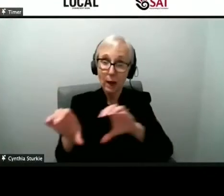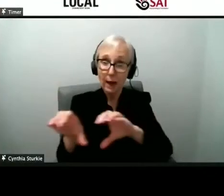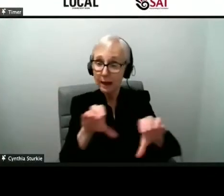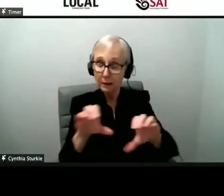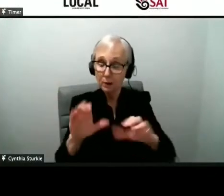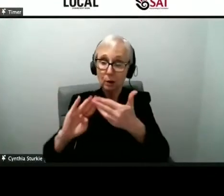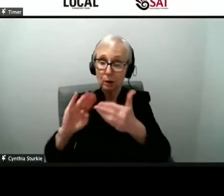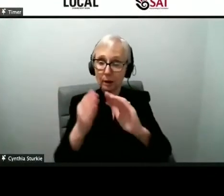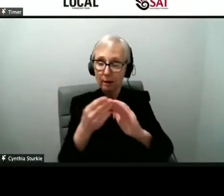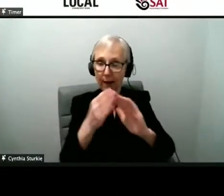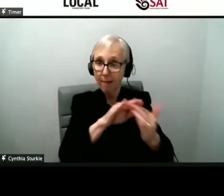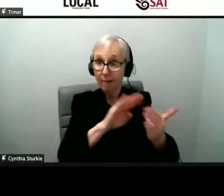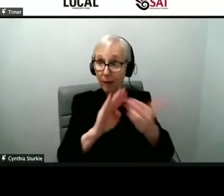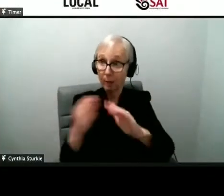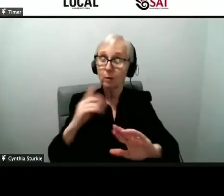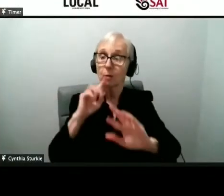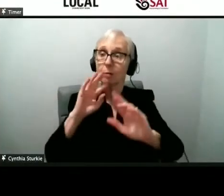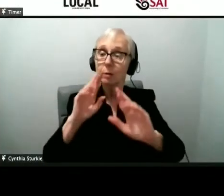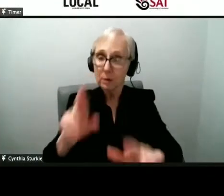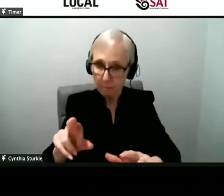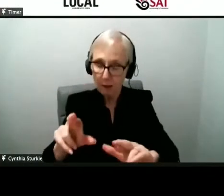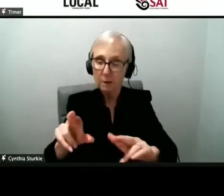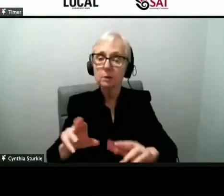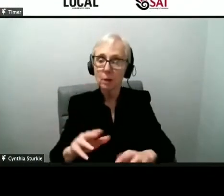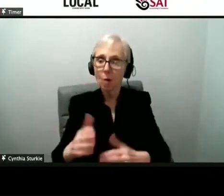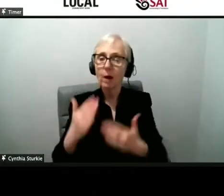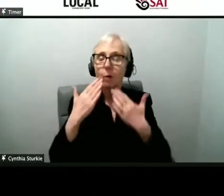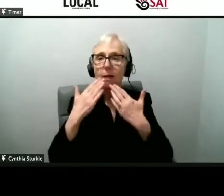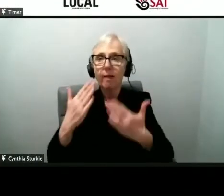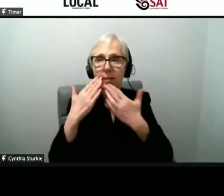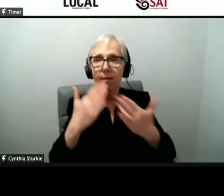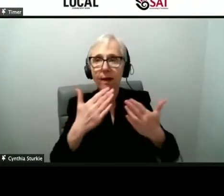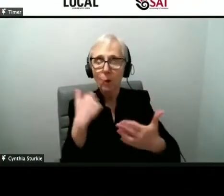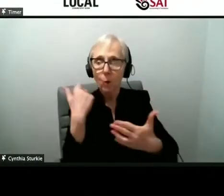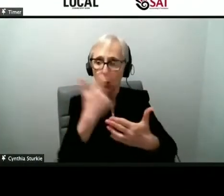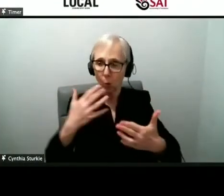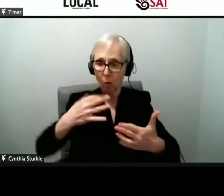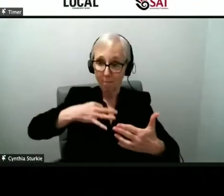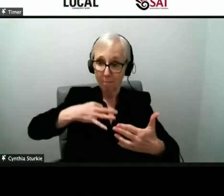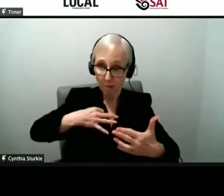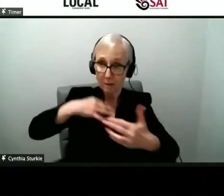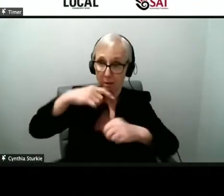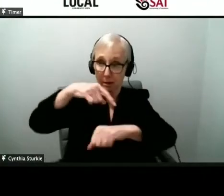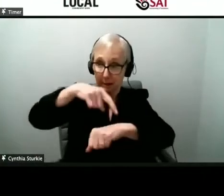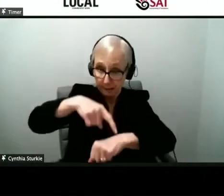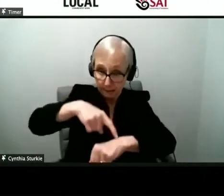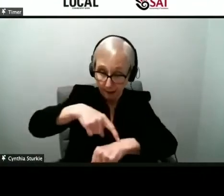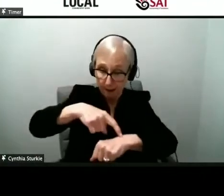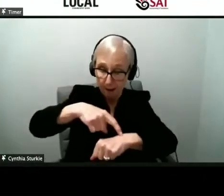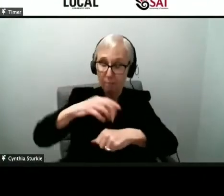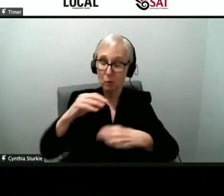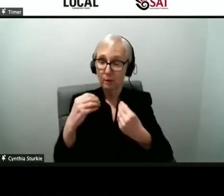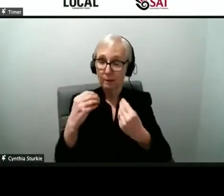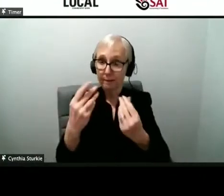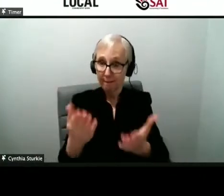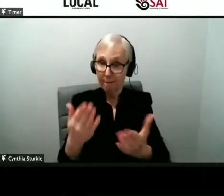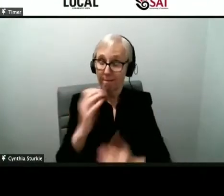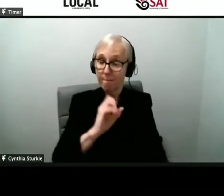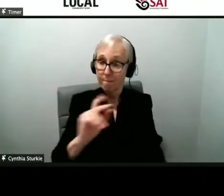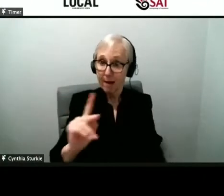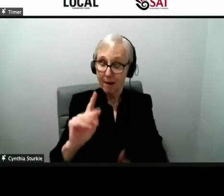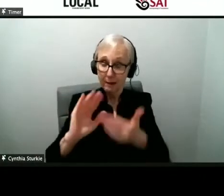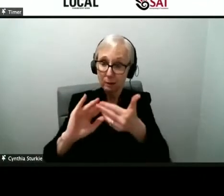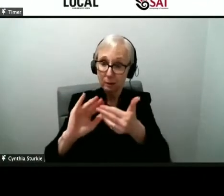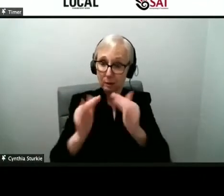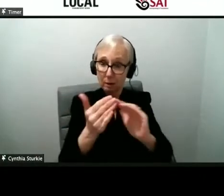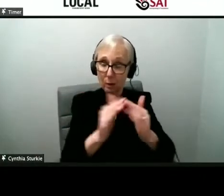our community stepped up. So first and foremost, I want to thank those who volunteer their time to give back to their community. I want to thank